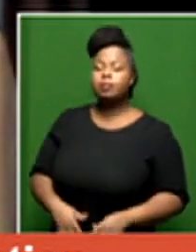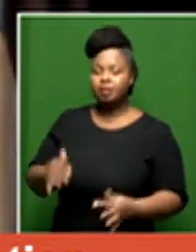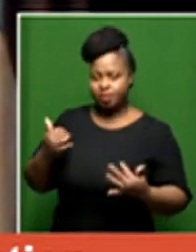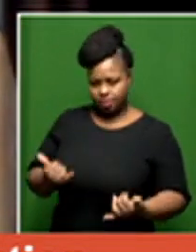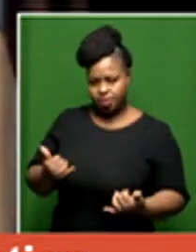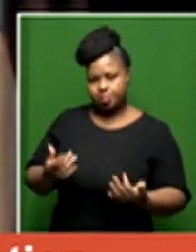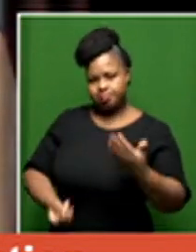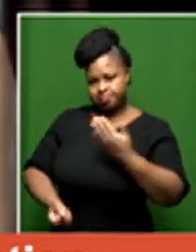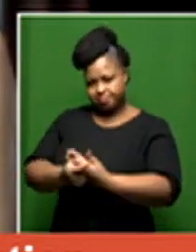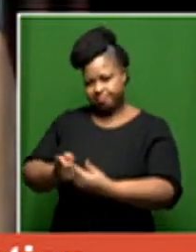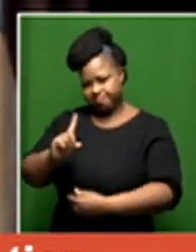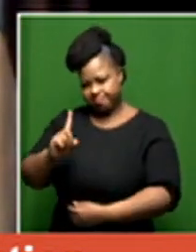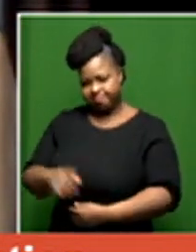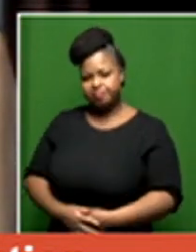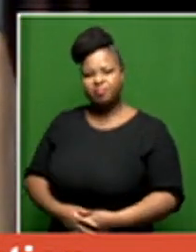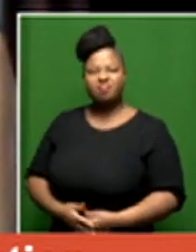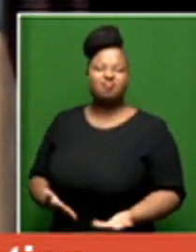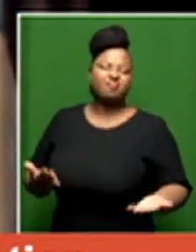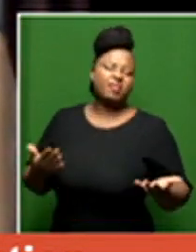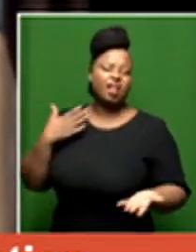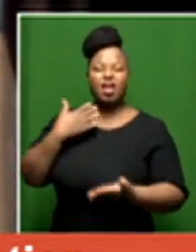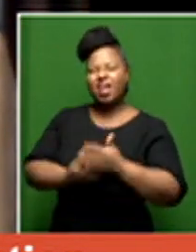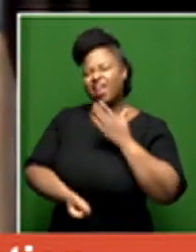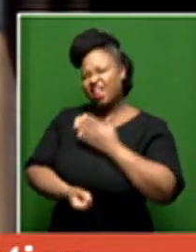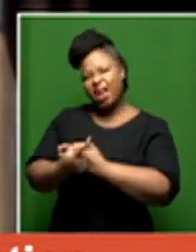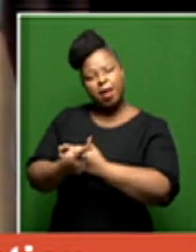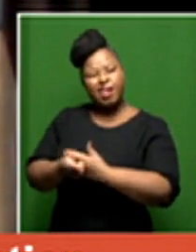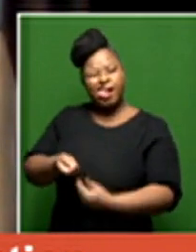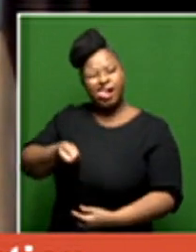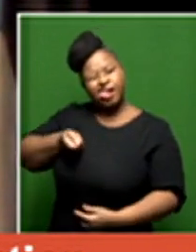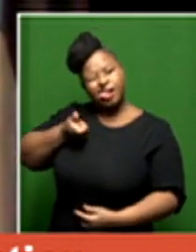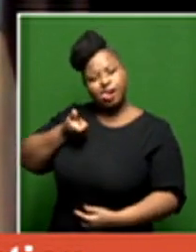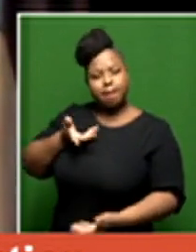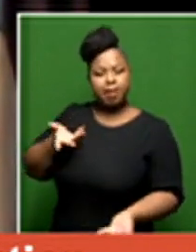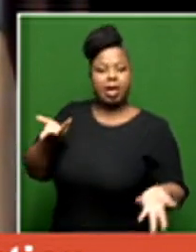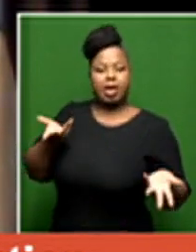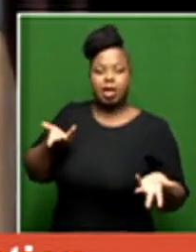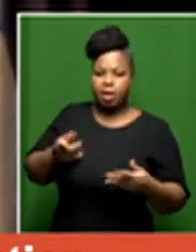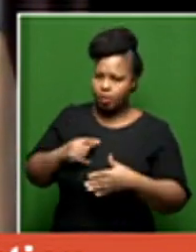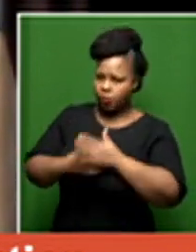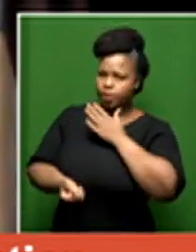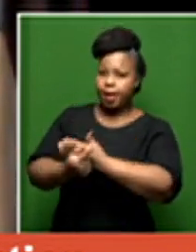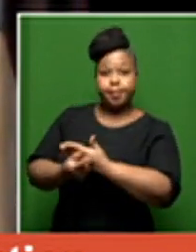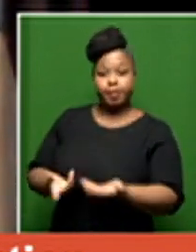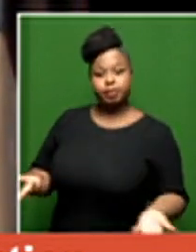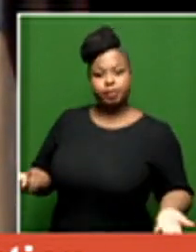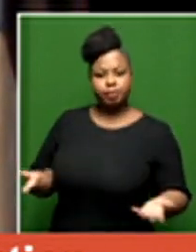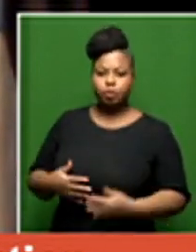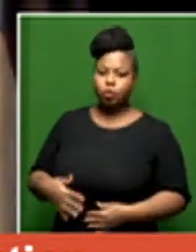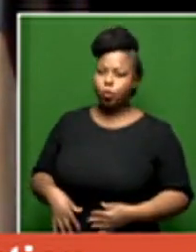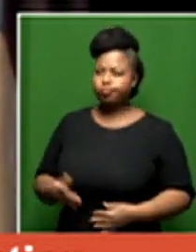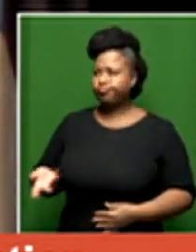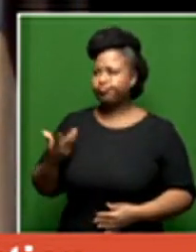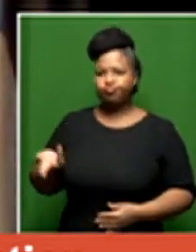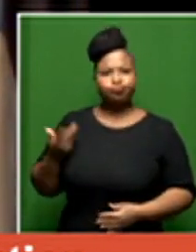is happening is that there will just be a rare, very rare events which will happen out